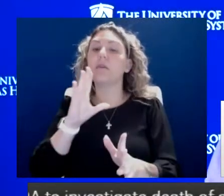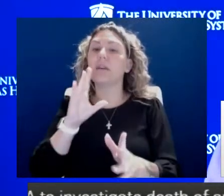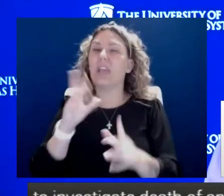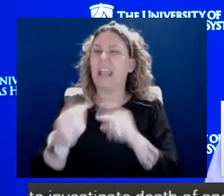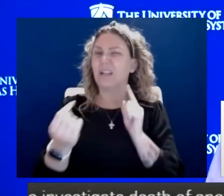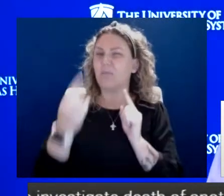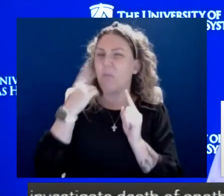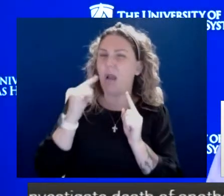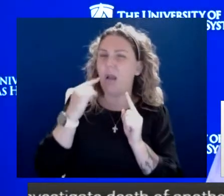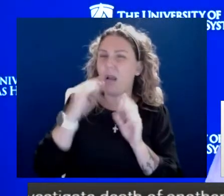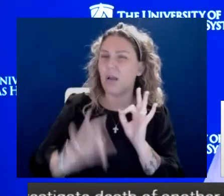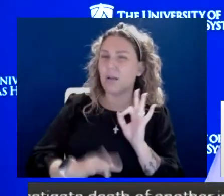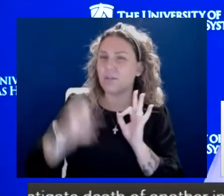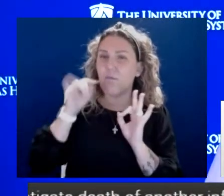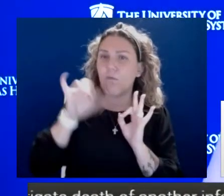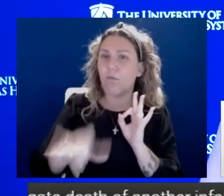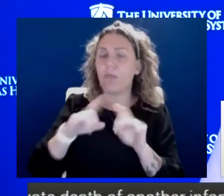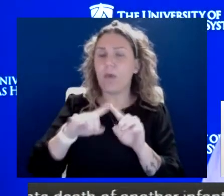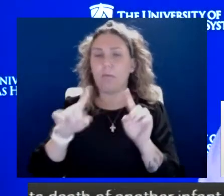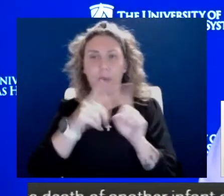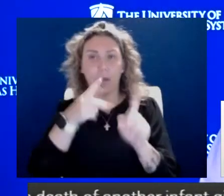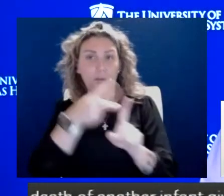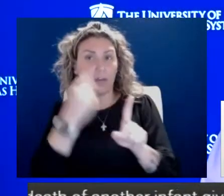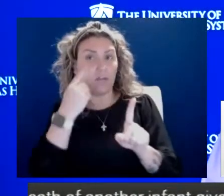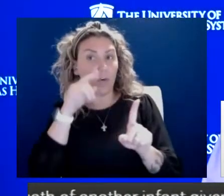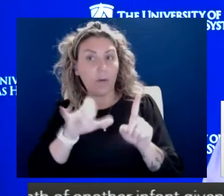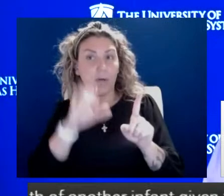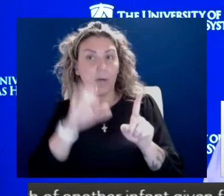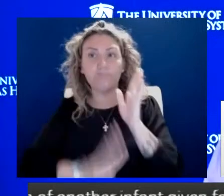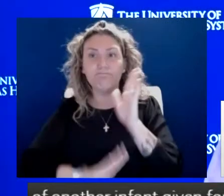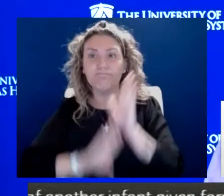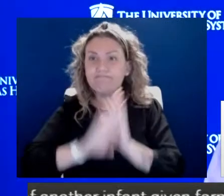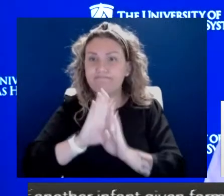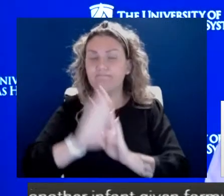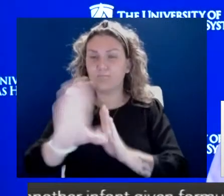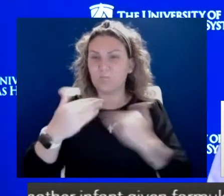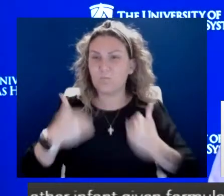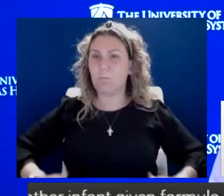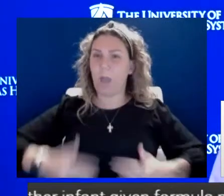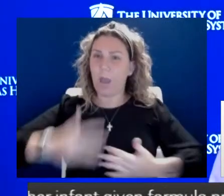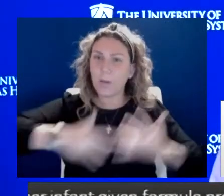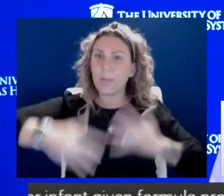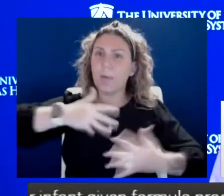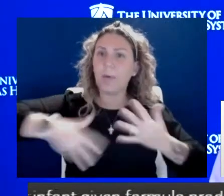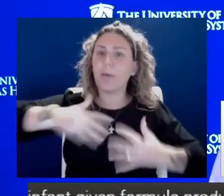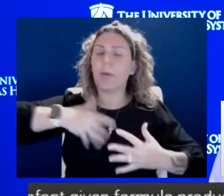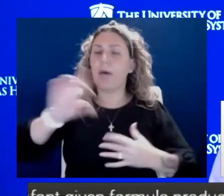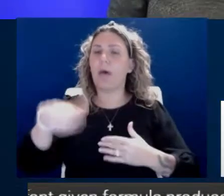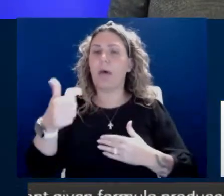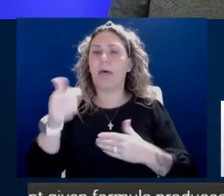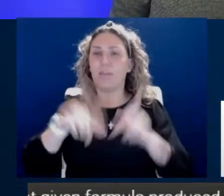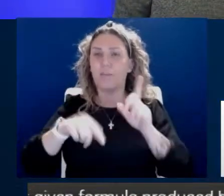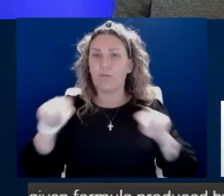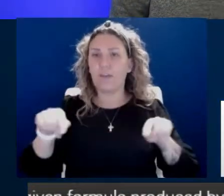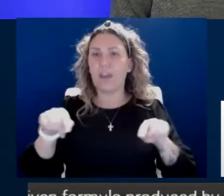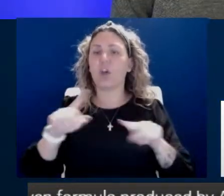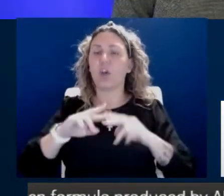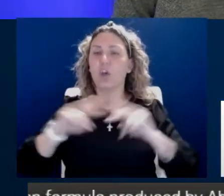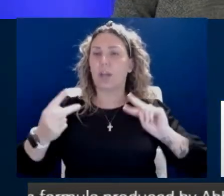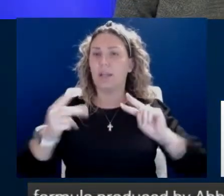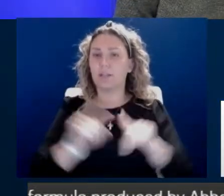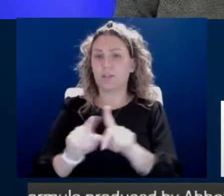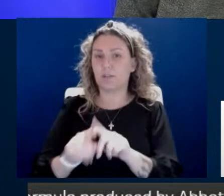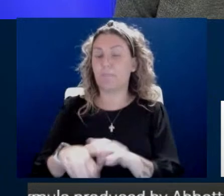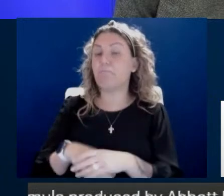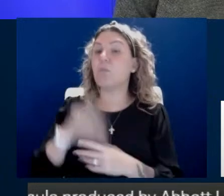you have vaccination, you are also going to be developing those antibodies towards other variants of concern as well. Okay, lastly, it looks like another vaccine